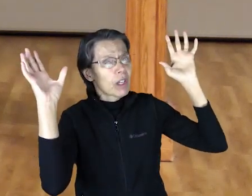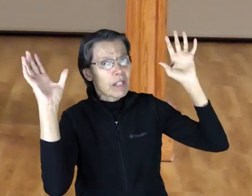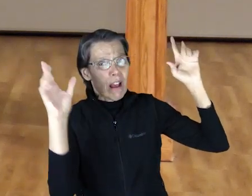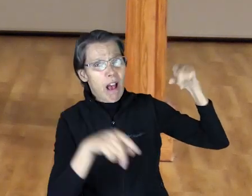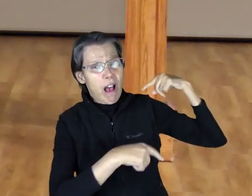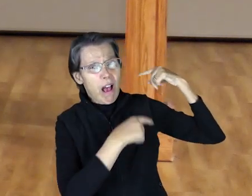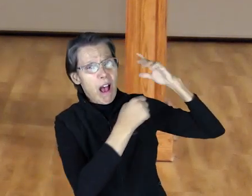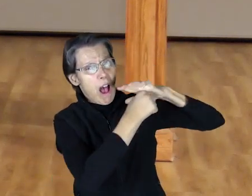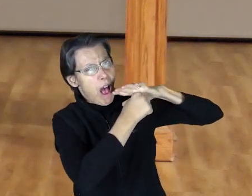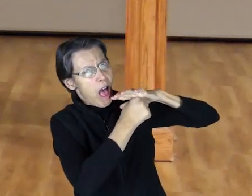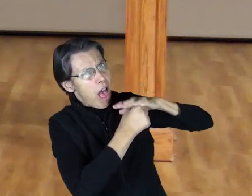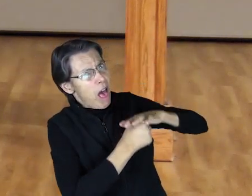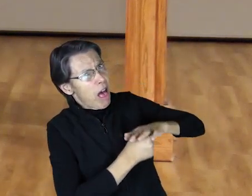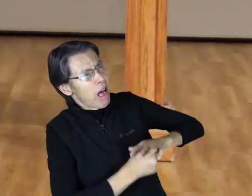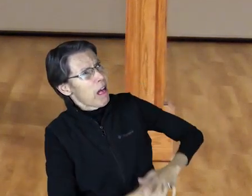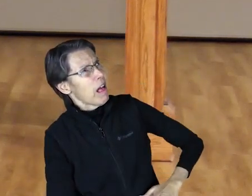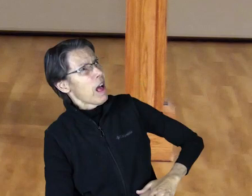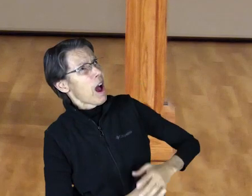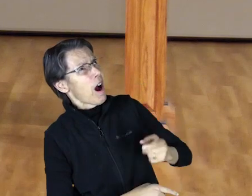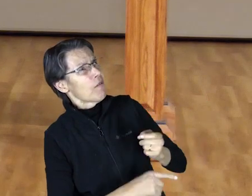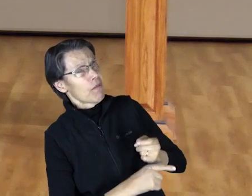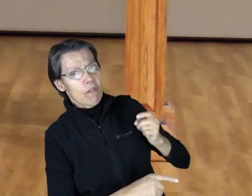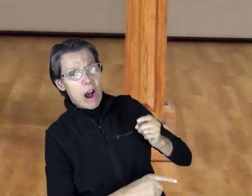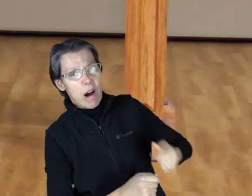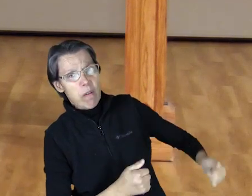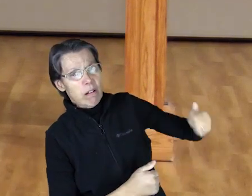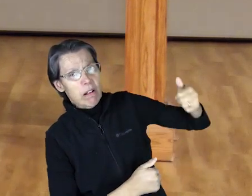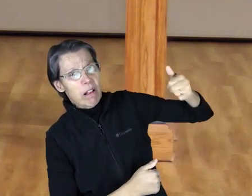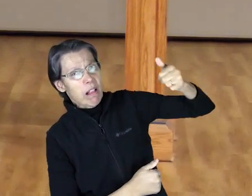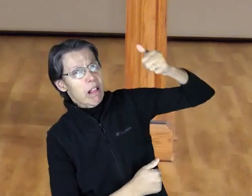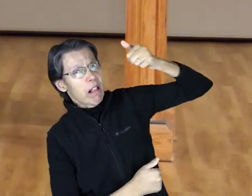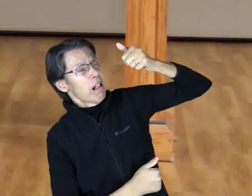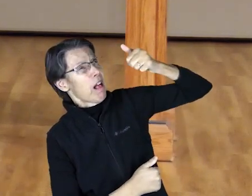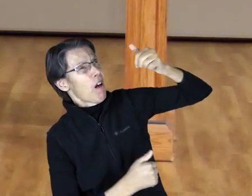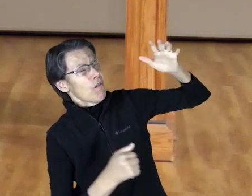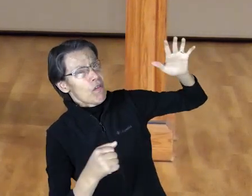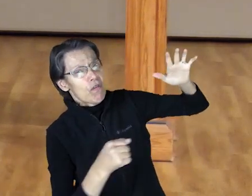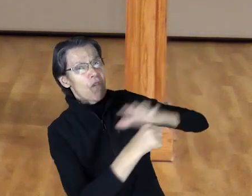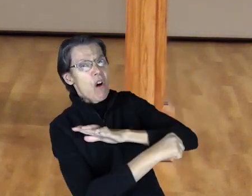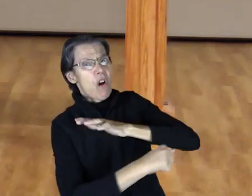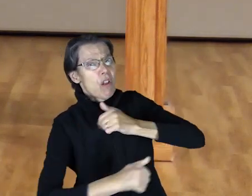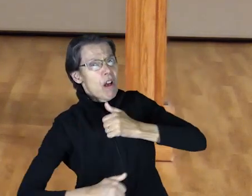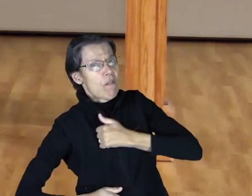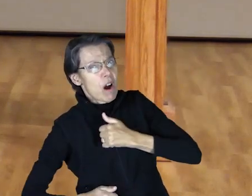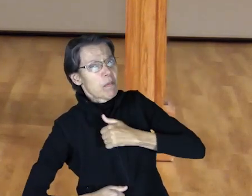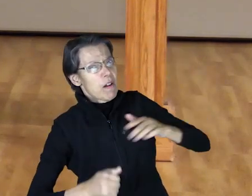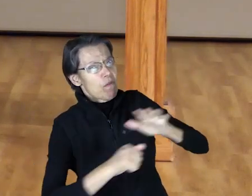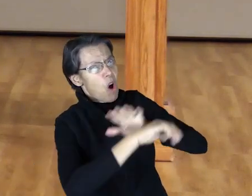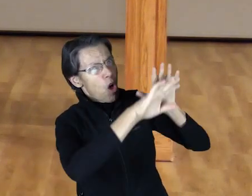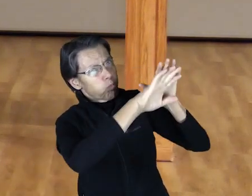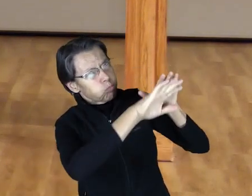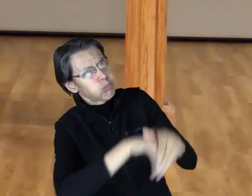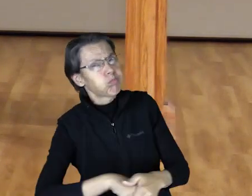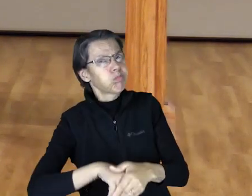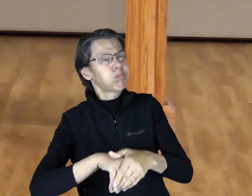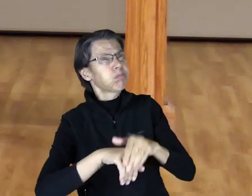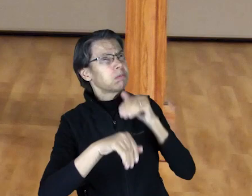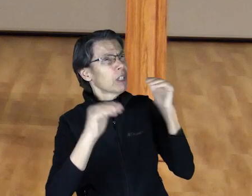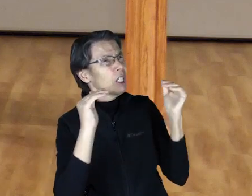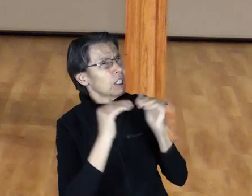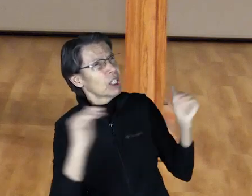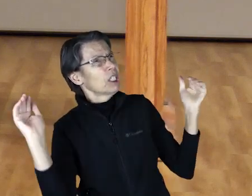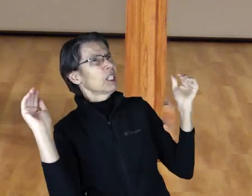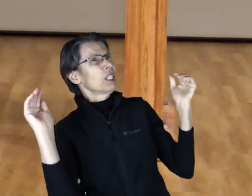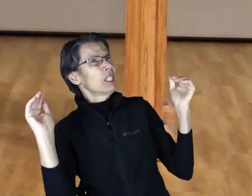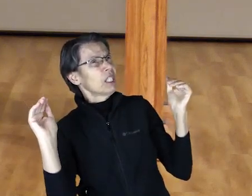them who had been oppressed for so long by those kingdoms, by those empires that were so filled with